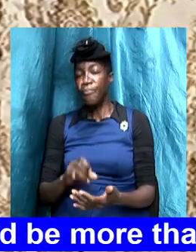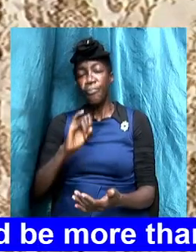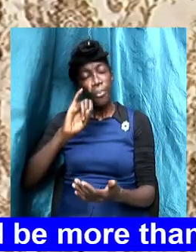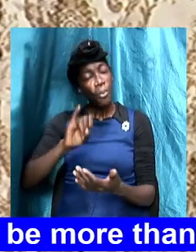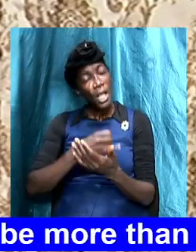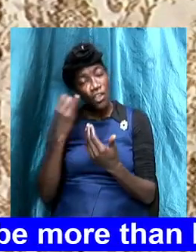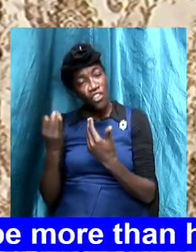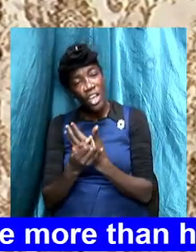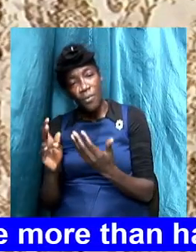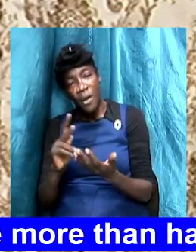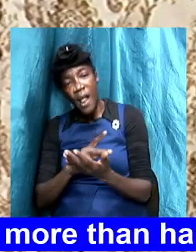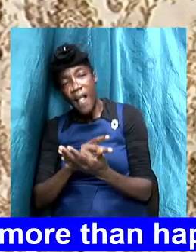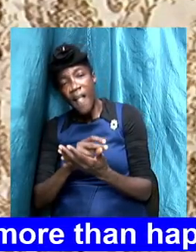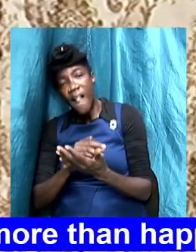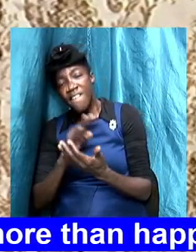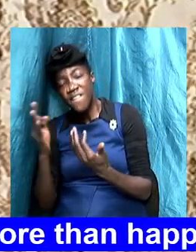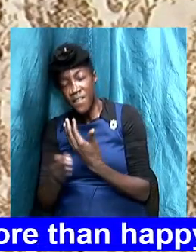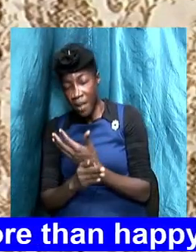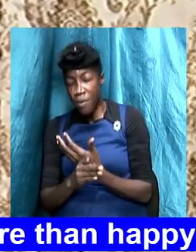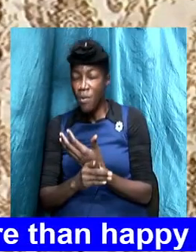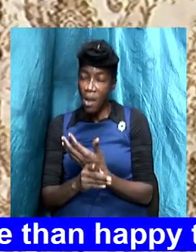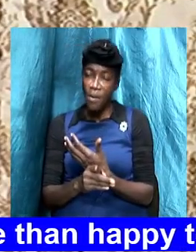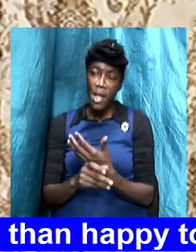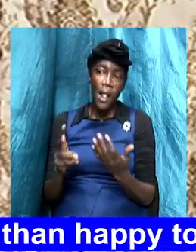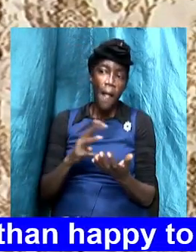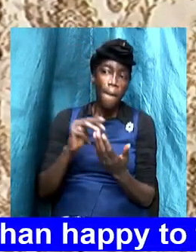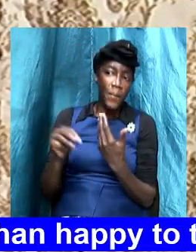one. I think their service will be at 9 o'clock in the